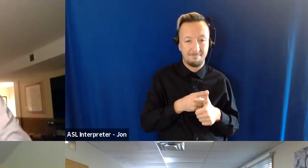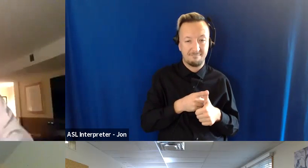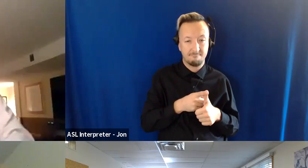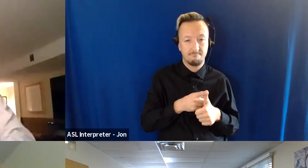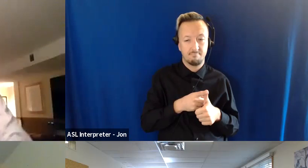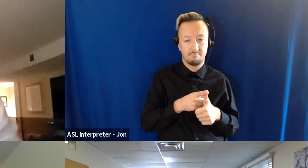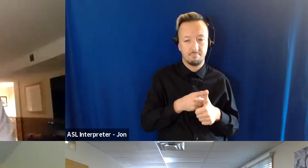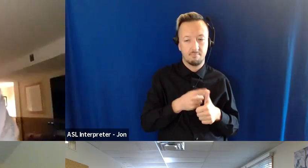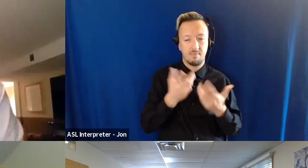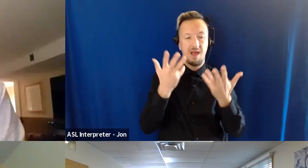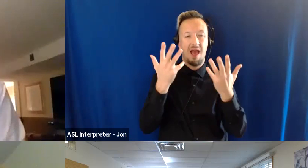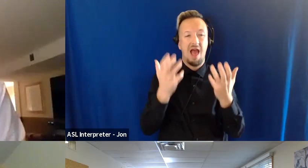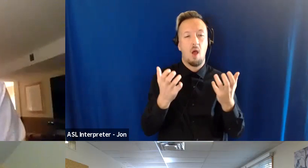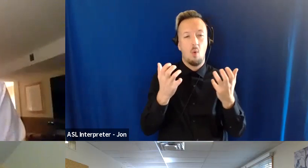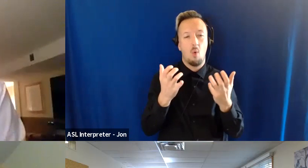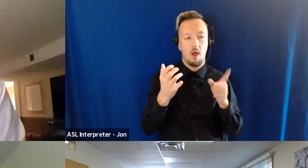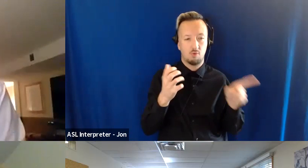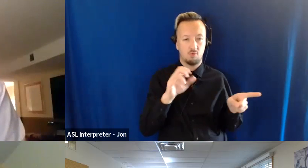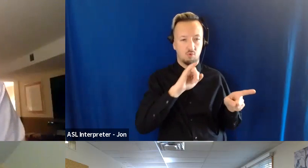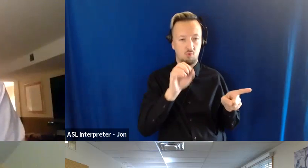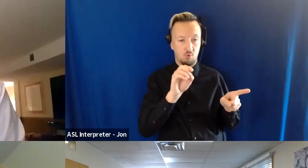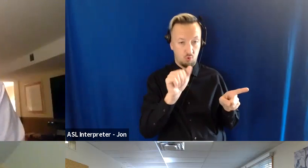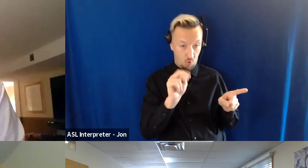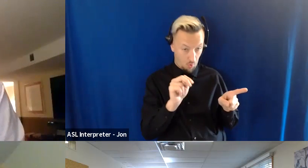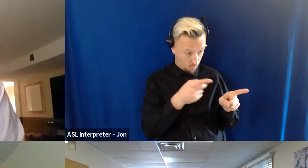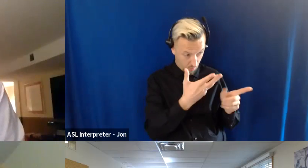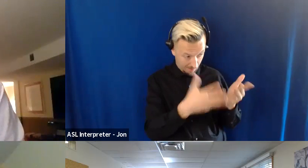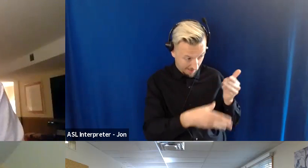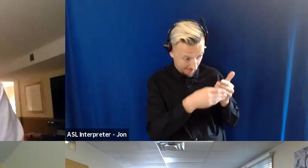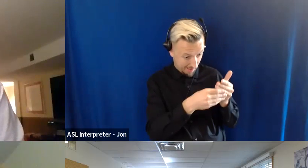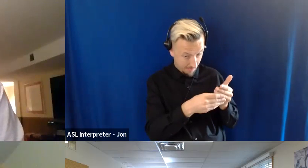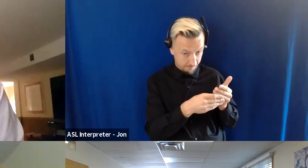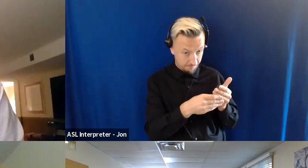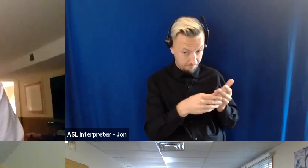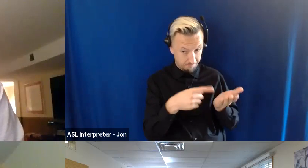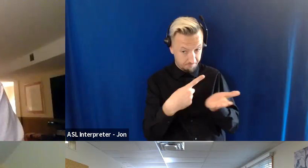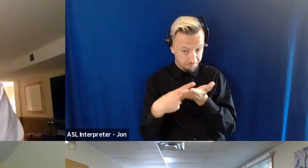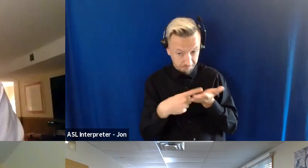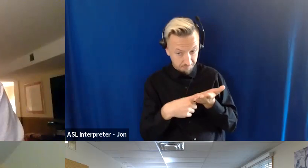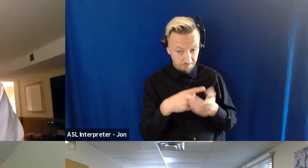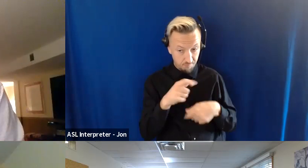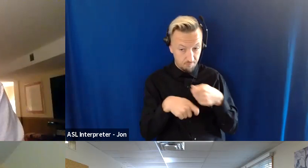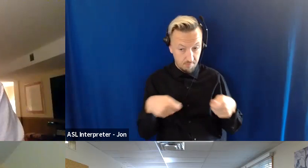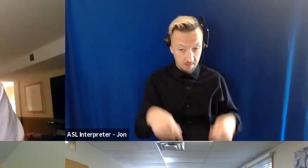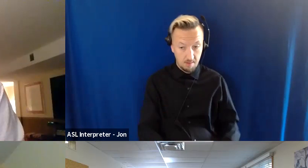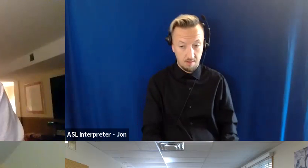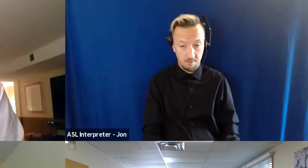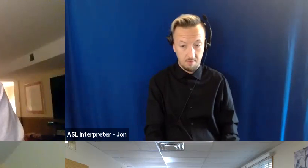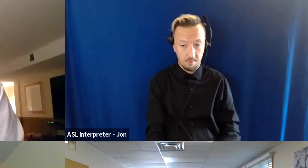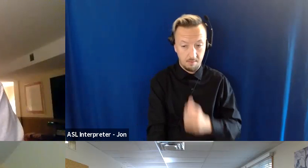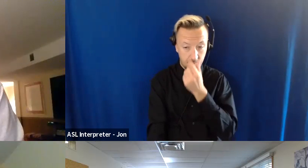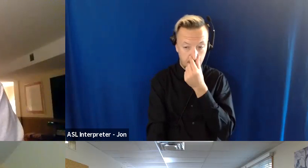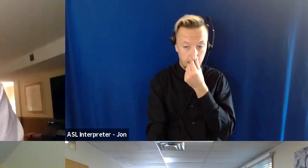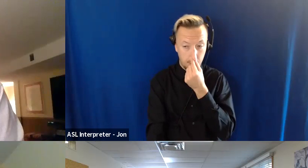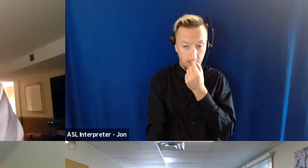bring it back to Joan and see if there's anything you want to do to sort of wrap up. Well, when this first